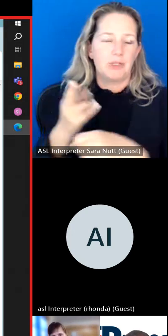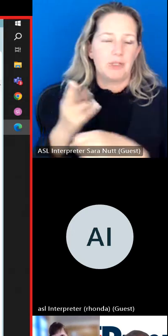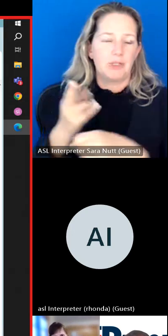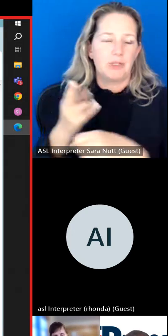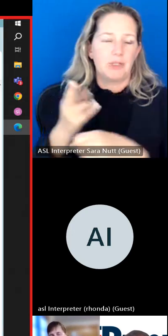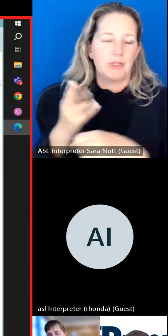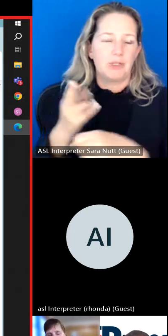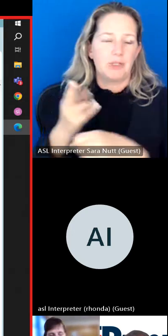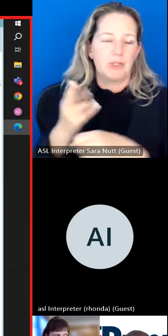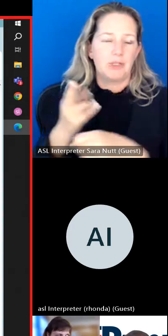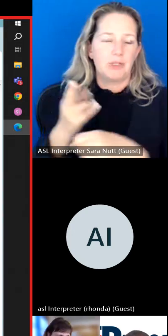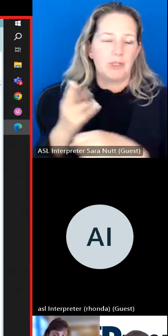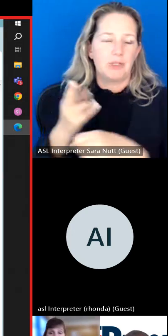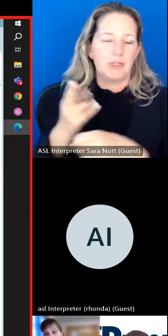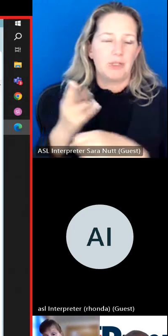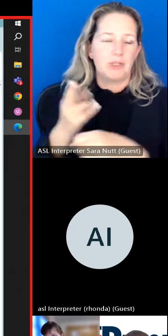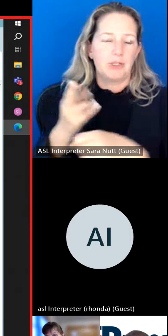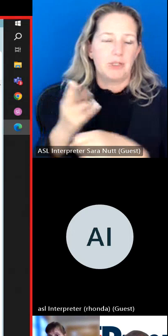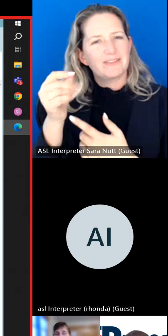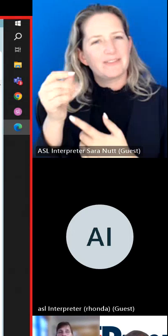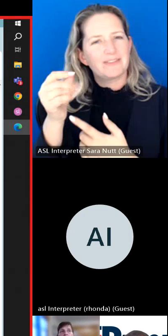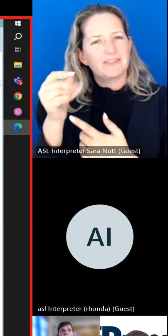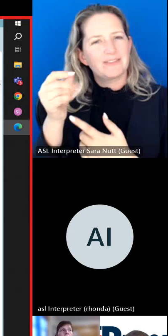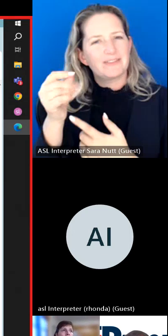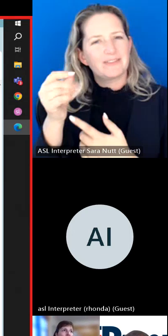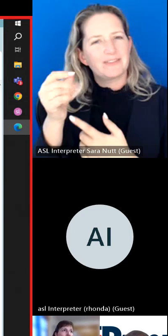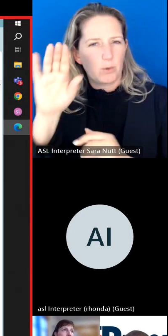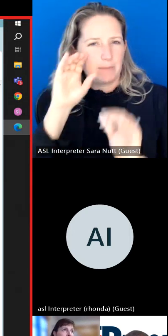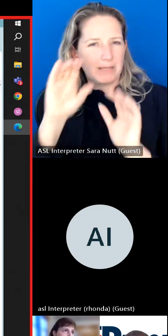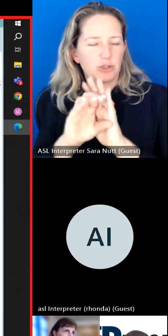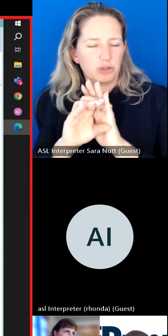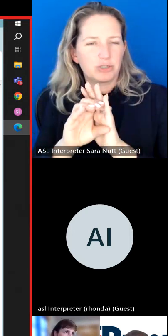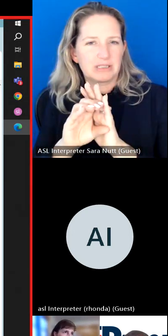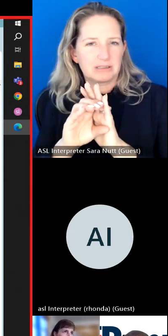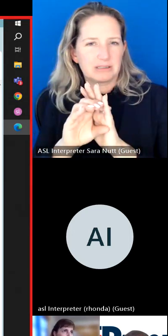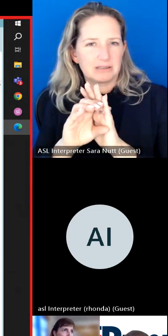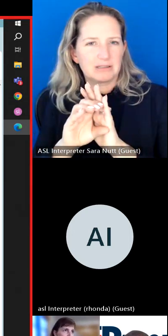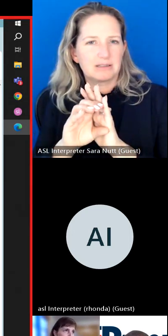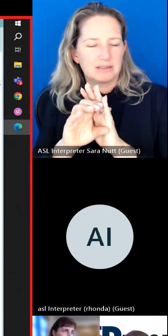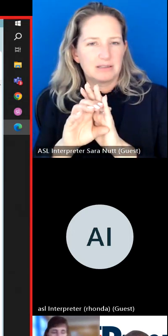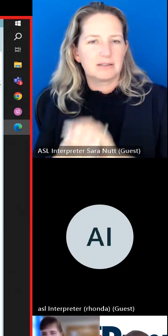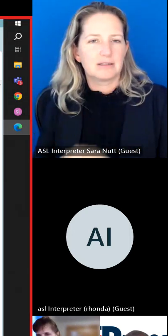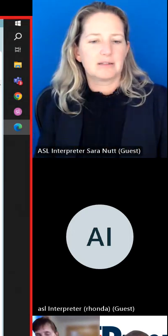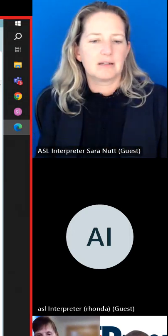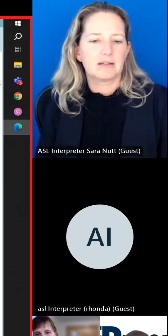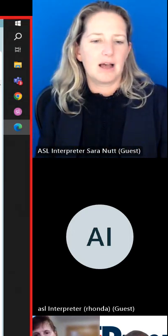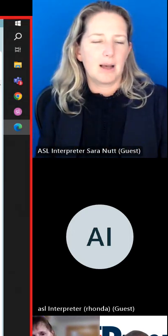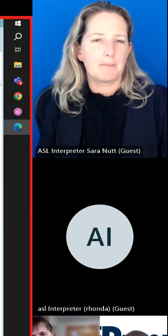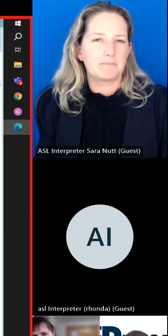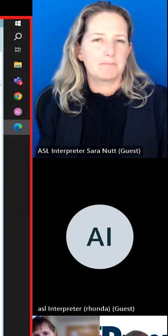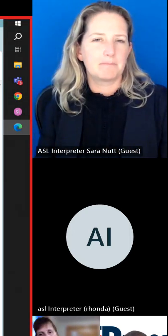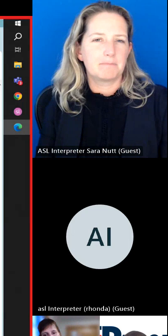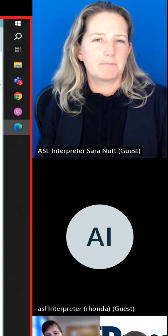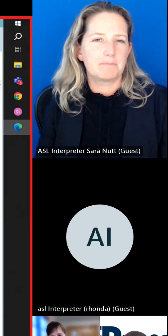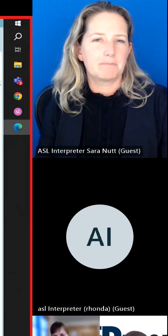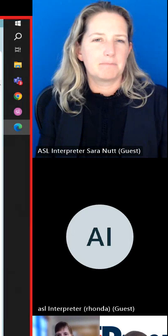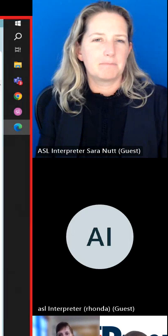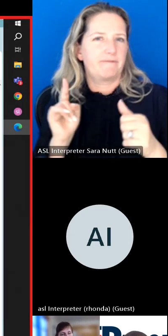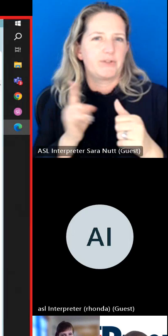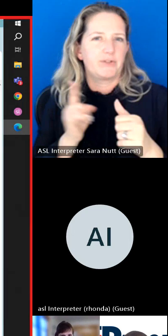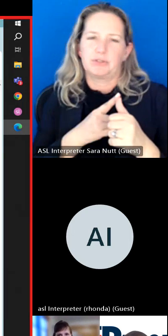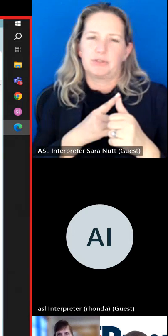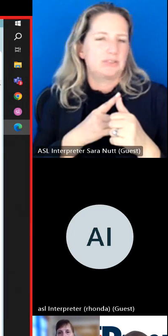alternative text for your pictures. That's the first one that comes to the